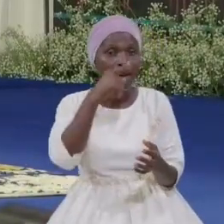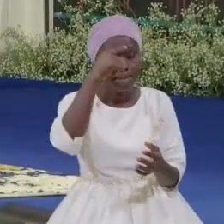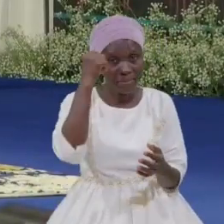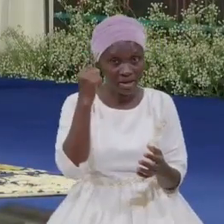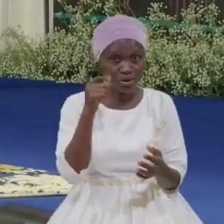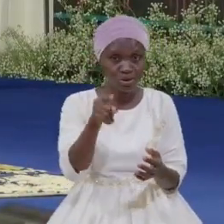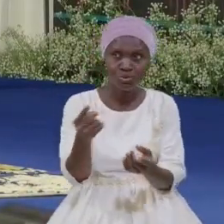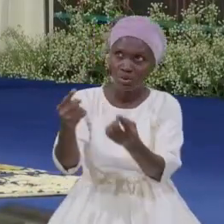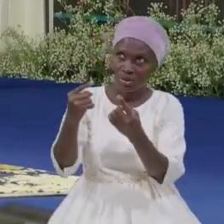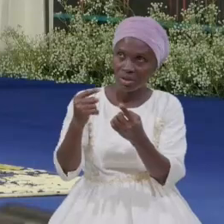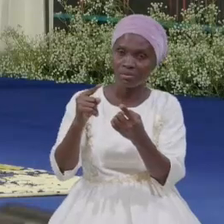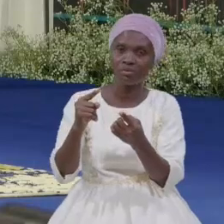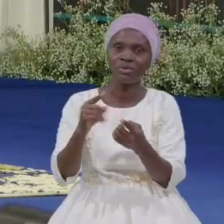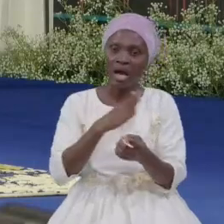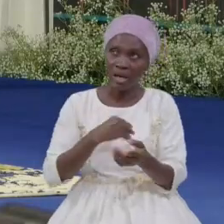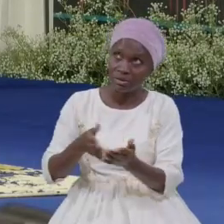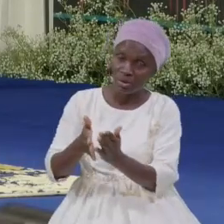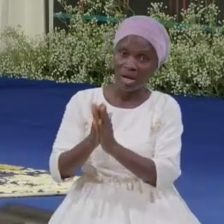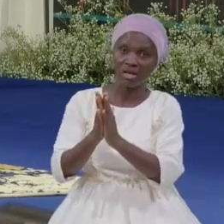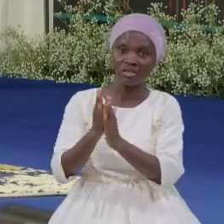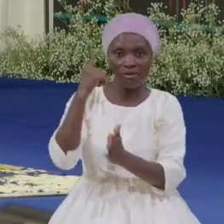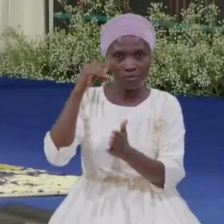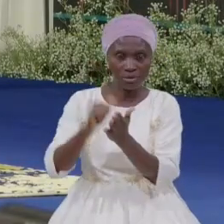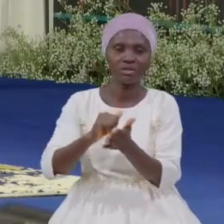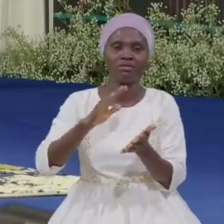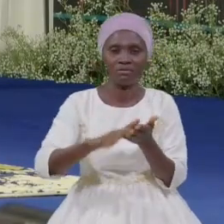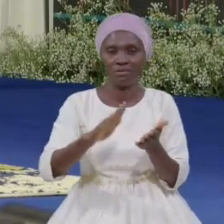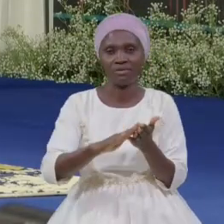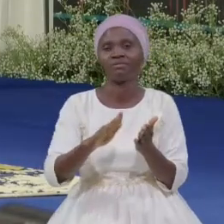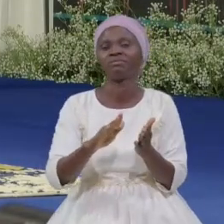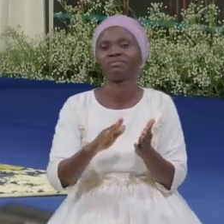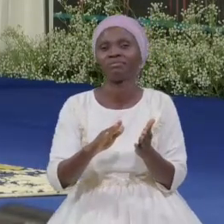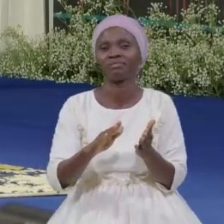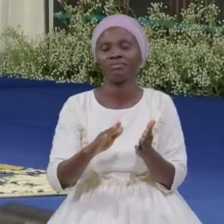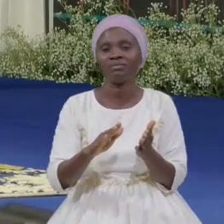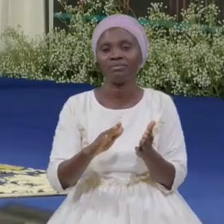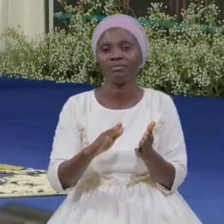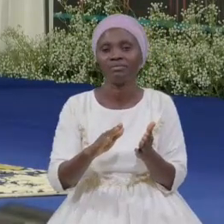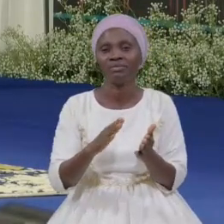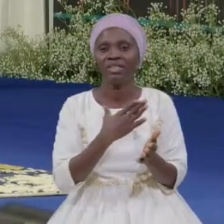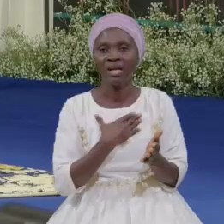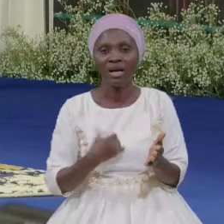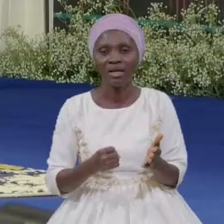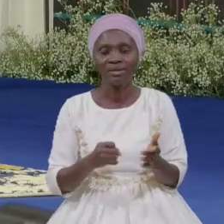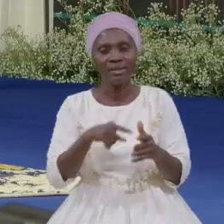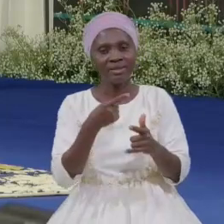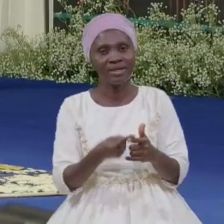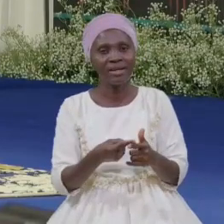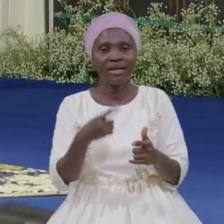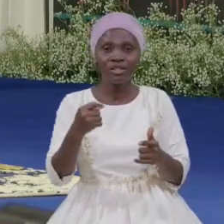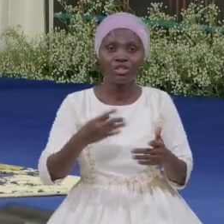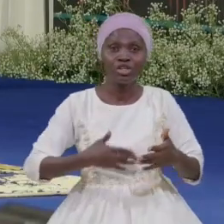came asking for that forgiveness. And you have the joy of